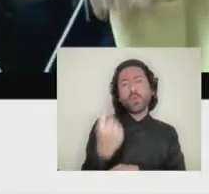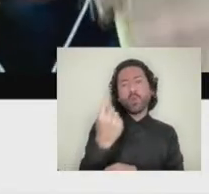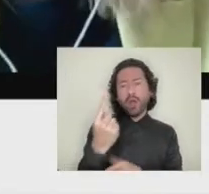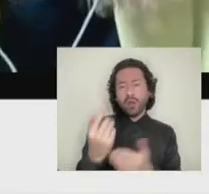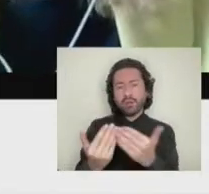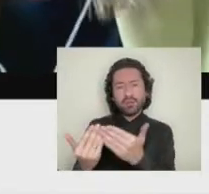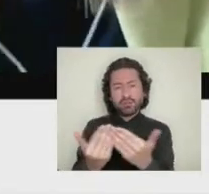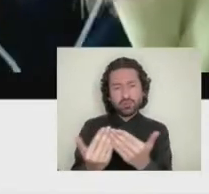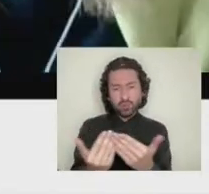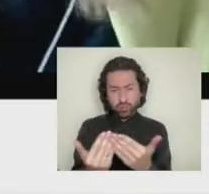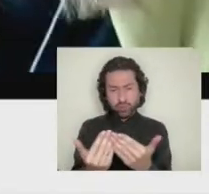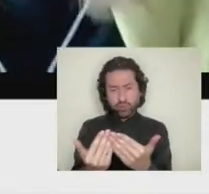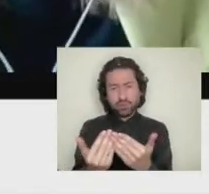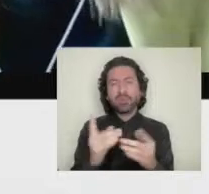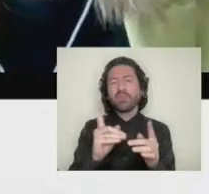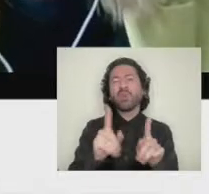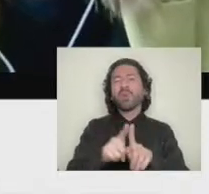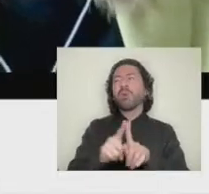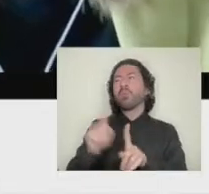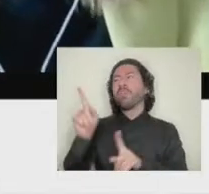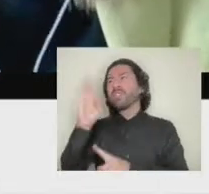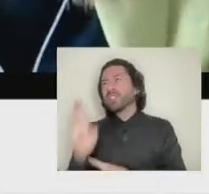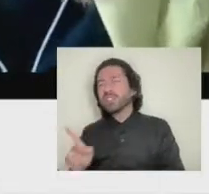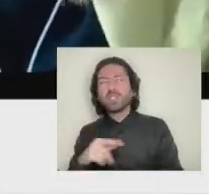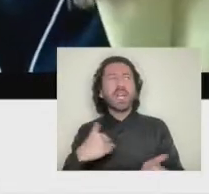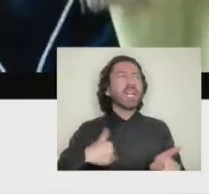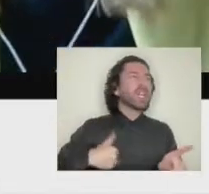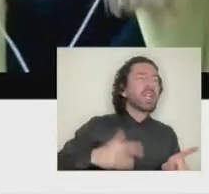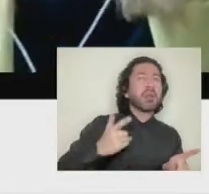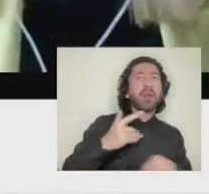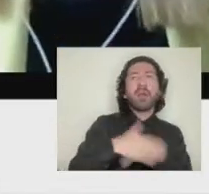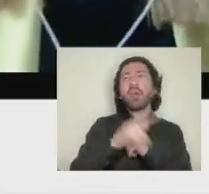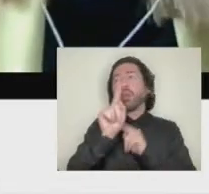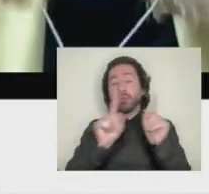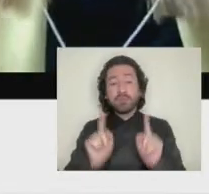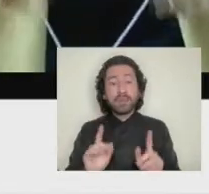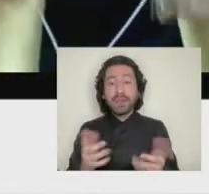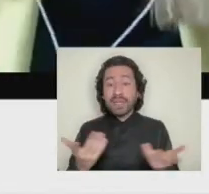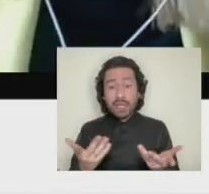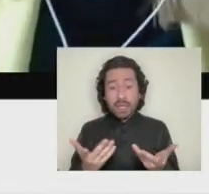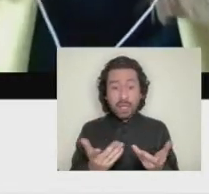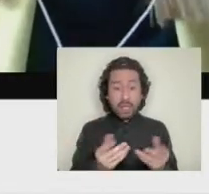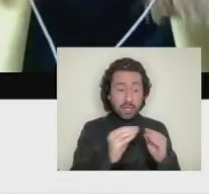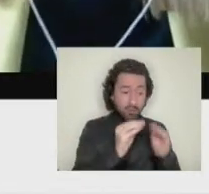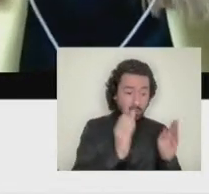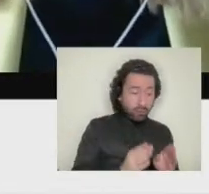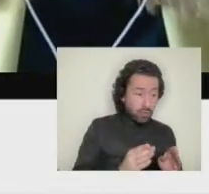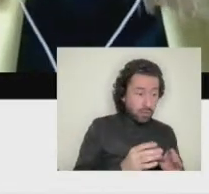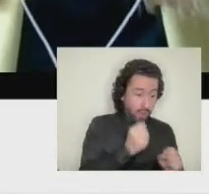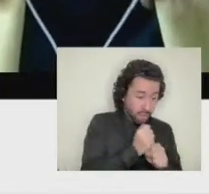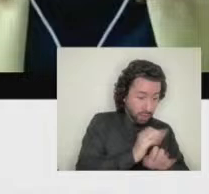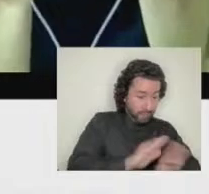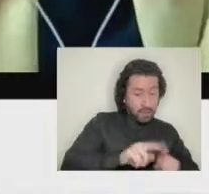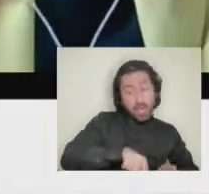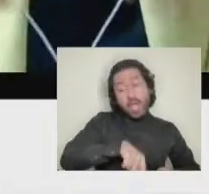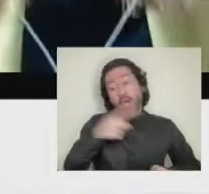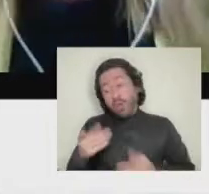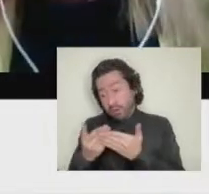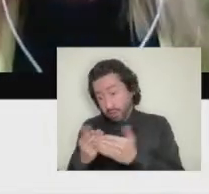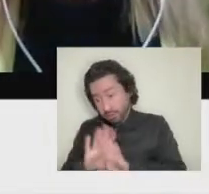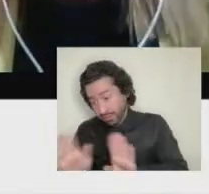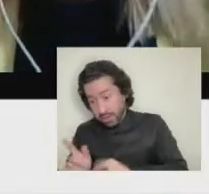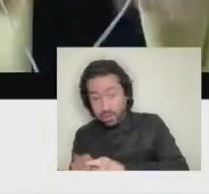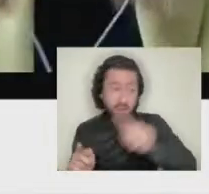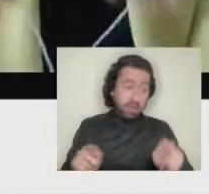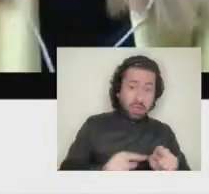one single school and not do like in Brazil, Argentina, other countries that they have to go to 3 or 4 schools